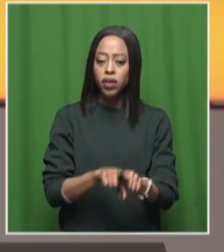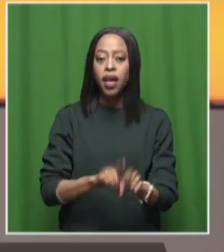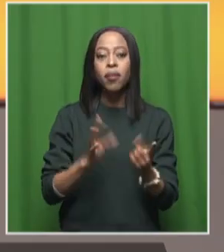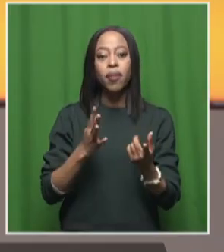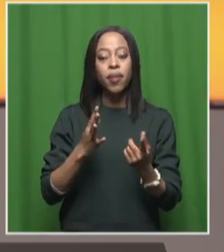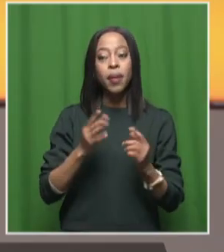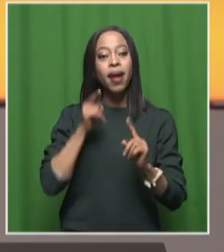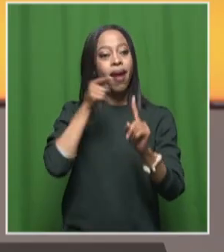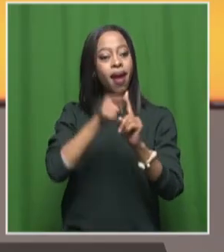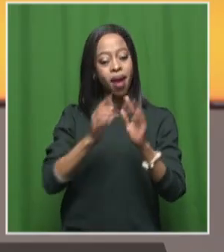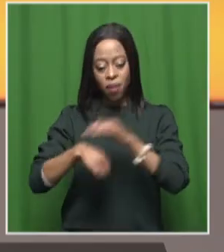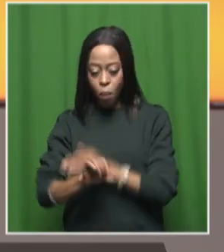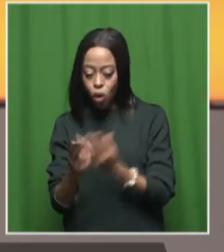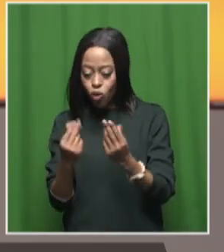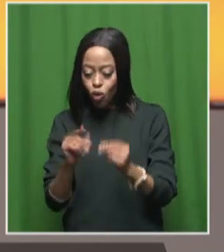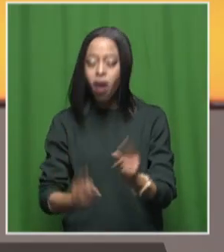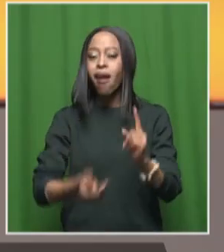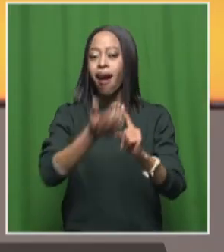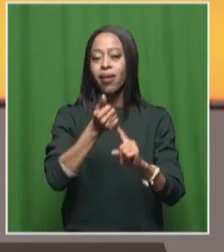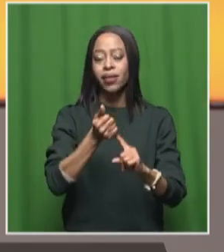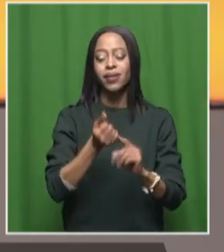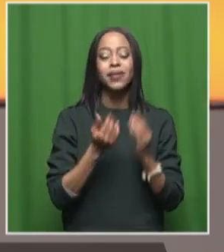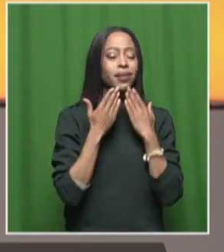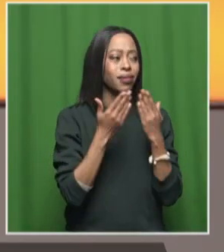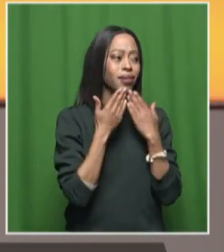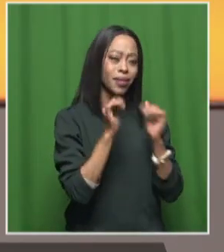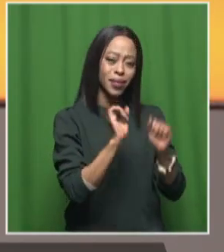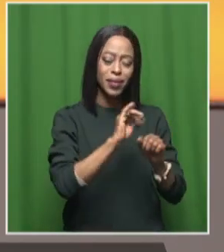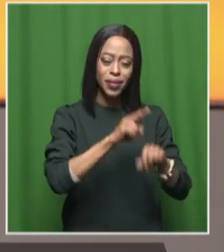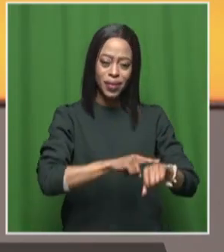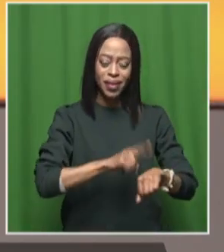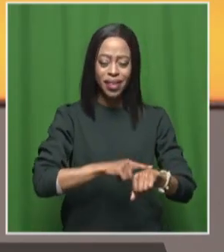purpose and give of the gift that is us. Thank you for your time, Joseph.